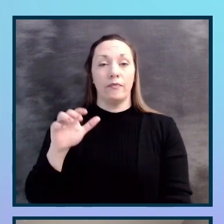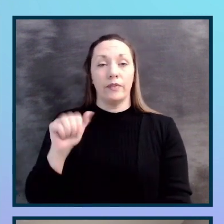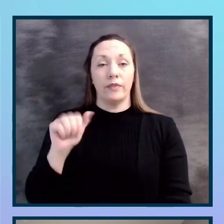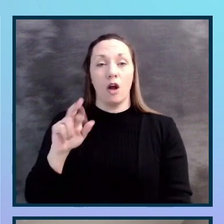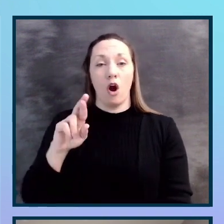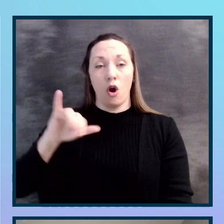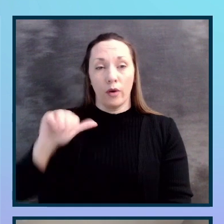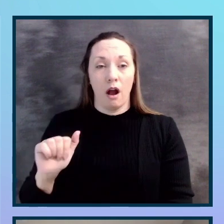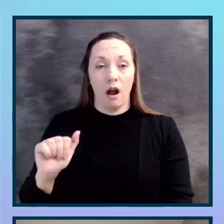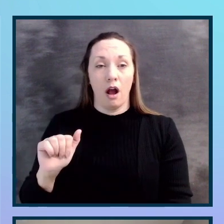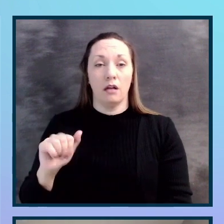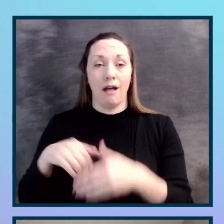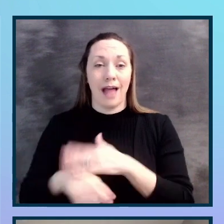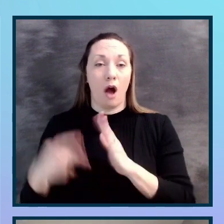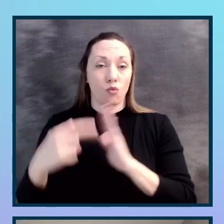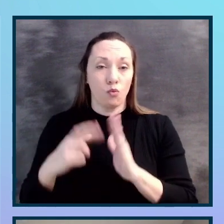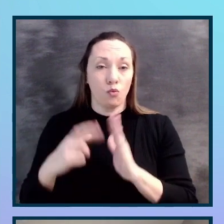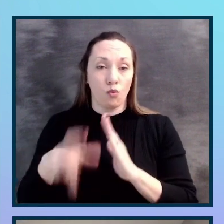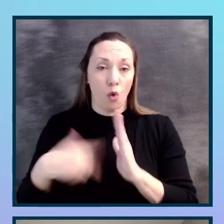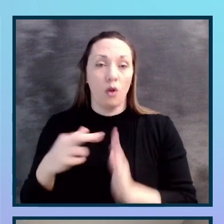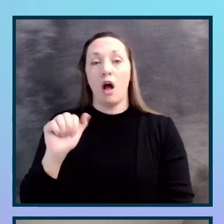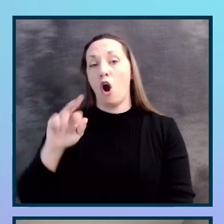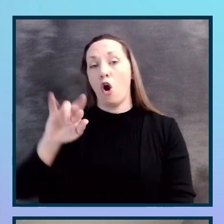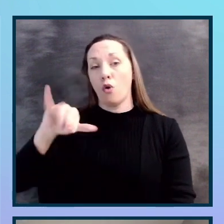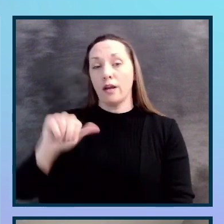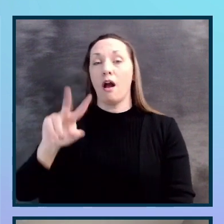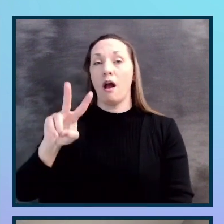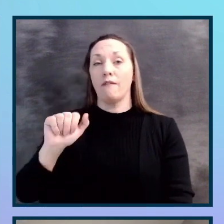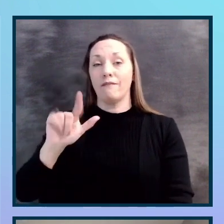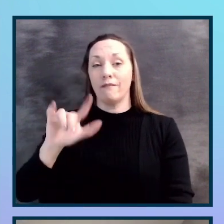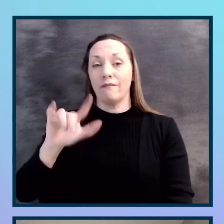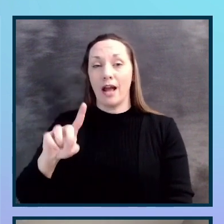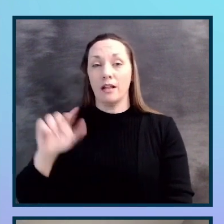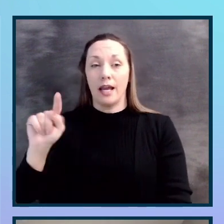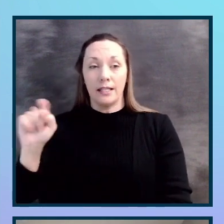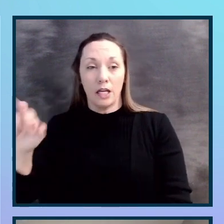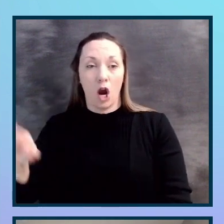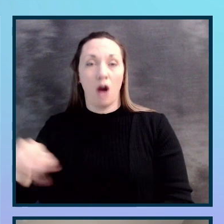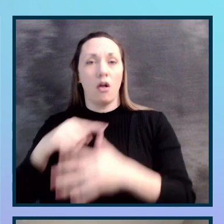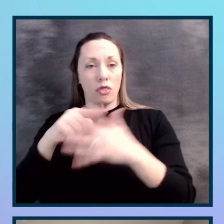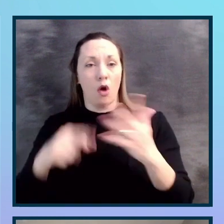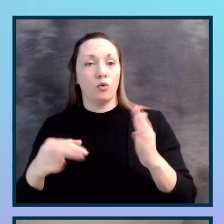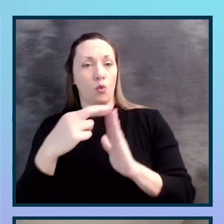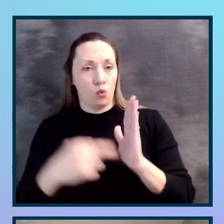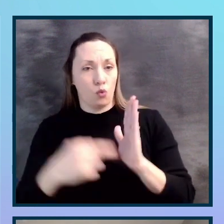valid attribute value. These rules are consistent for different languages that we do support, and we do